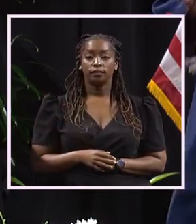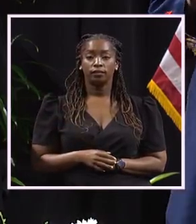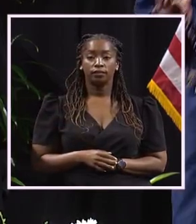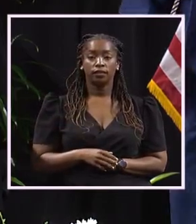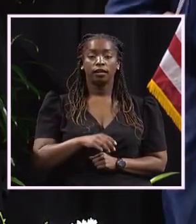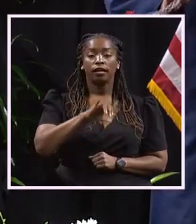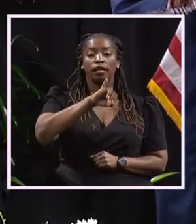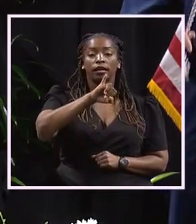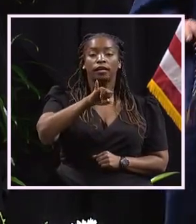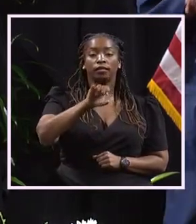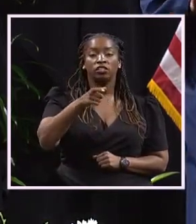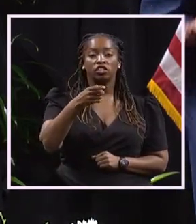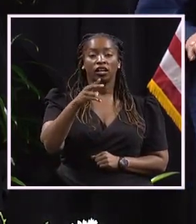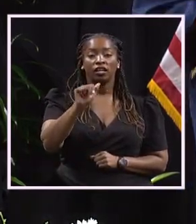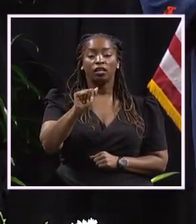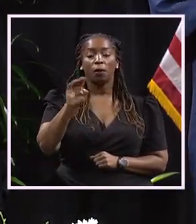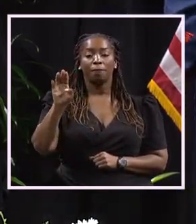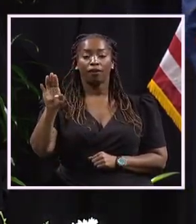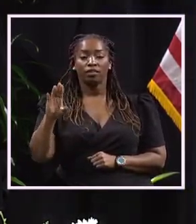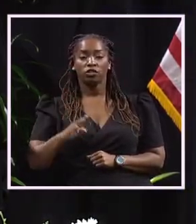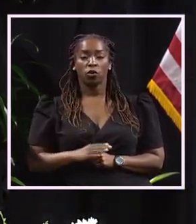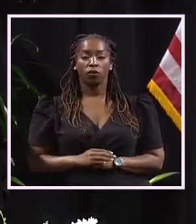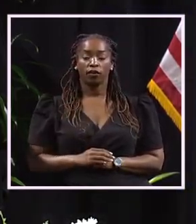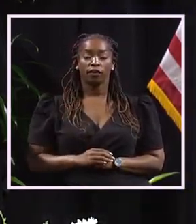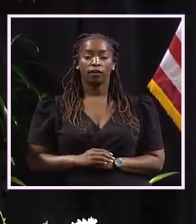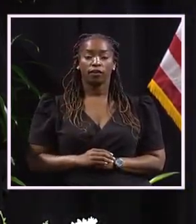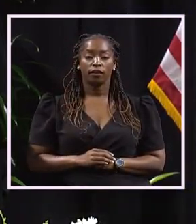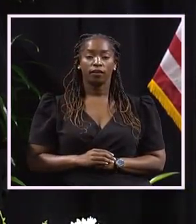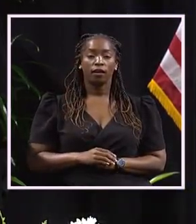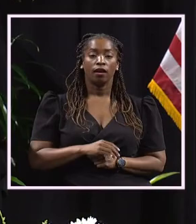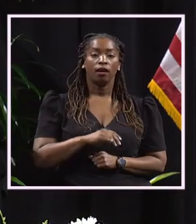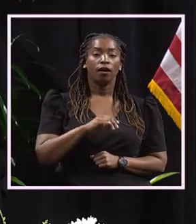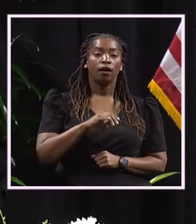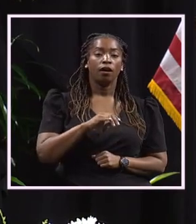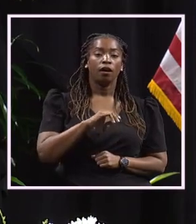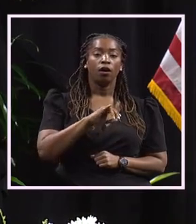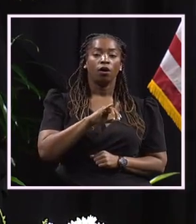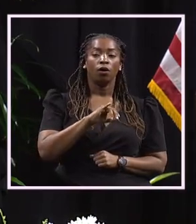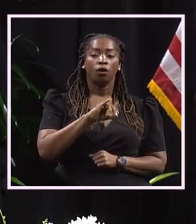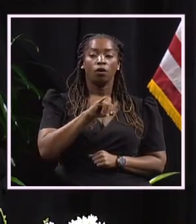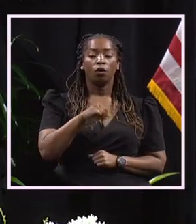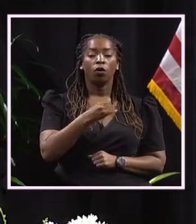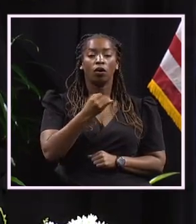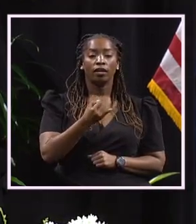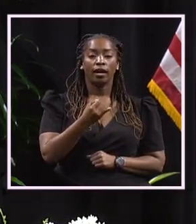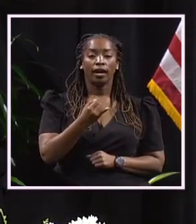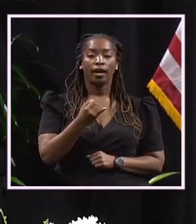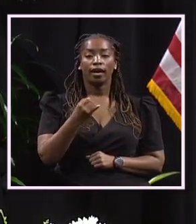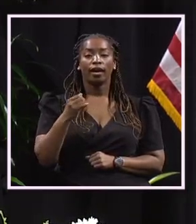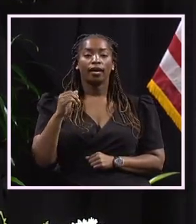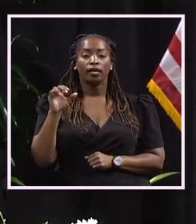Jonathan Estuardo Baldizon. Jorge Iram Cordova Silva Jr.